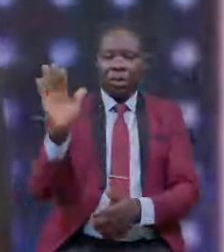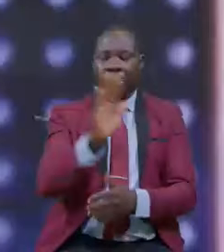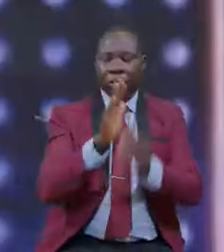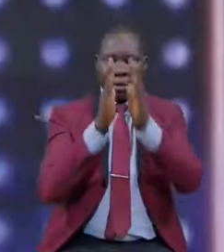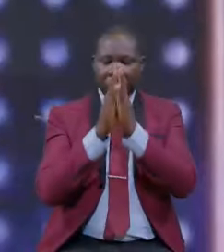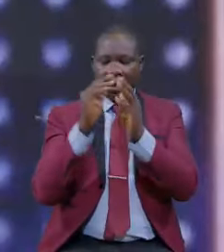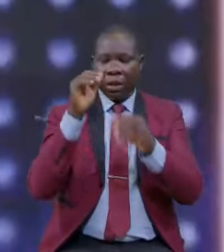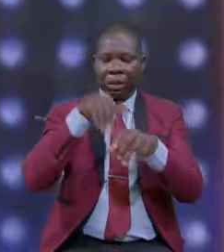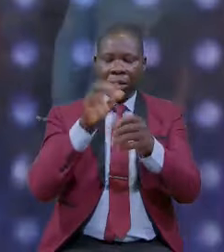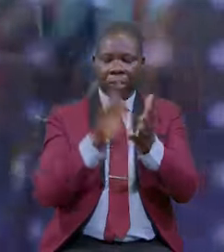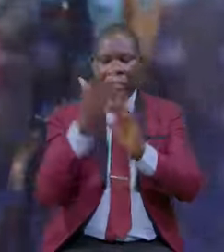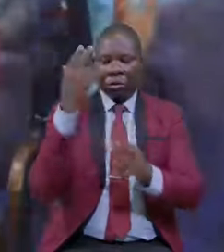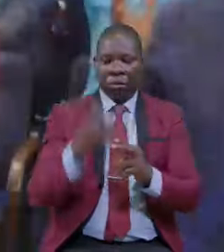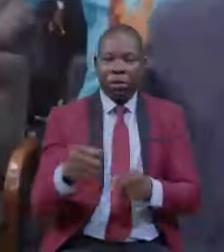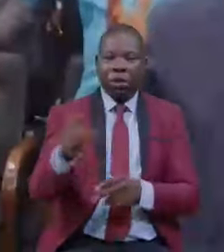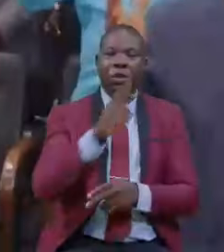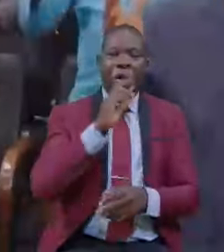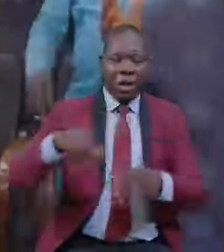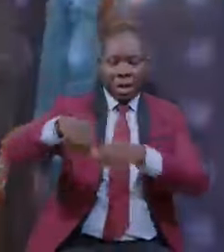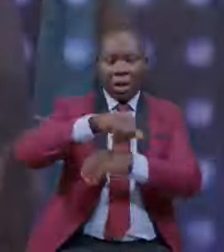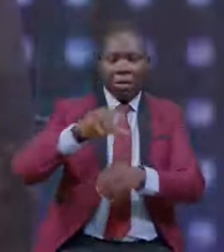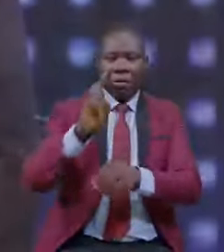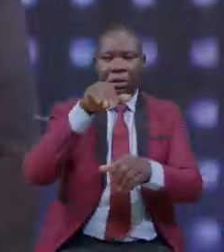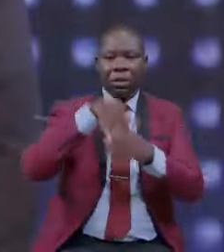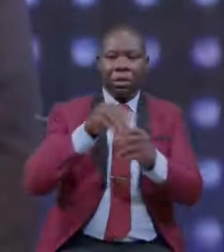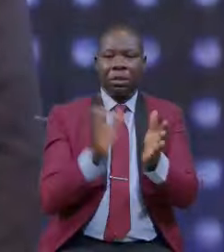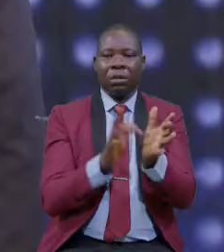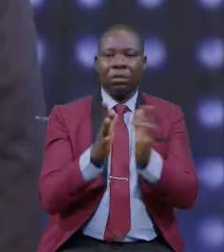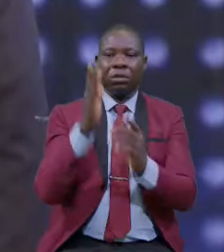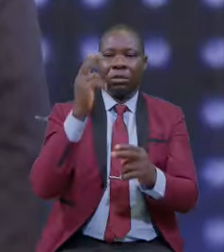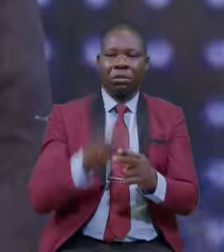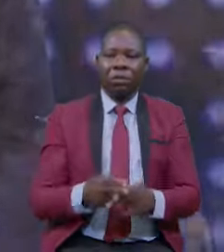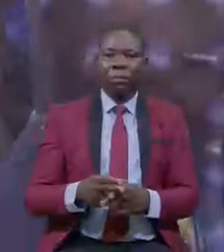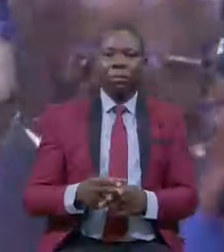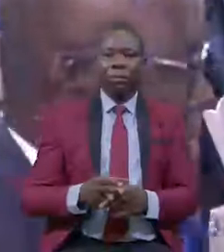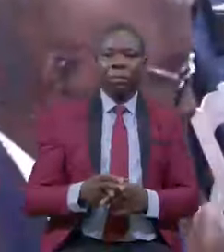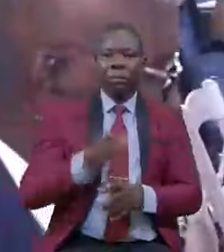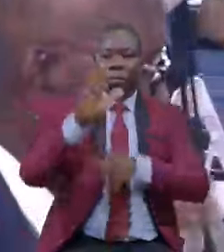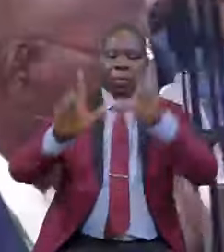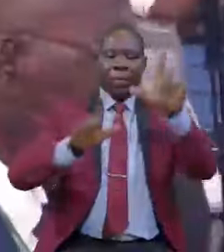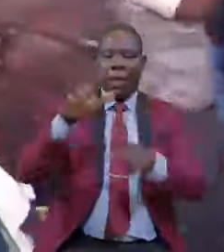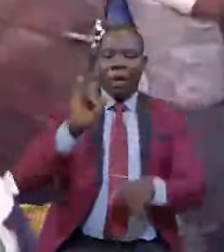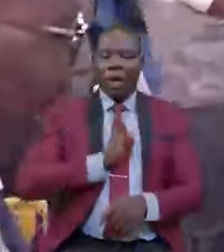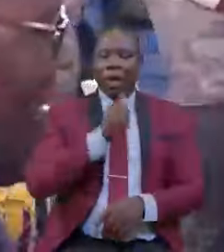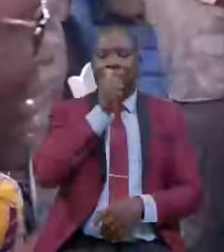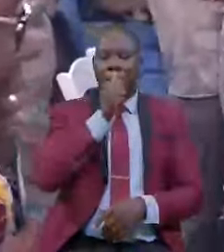are anointed. I am anointed.